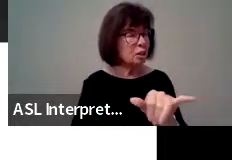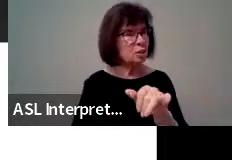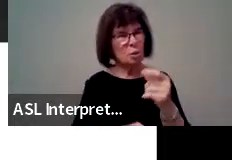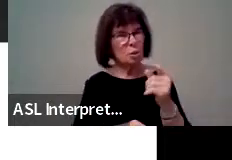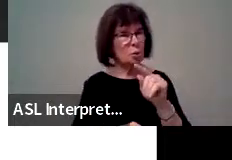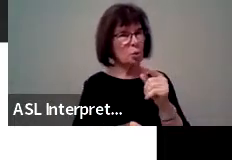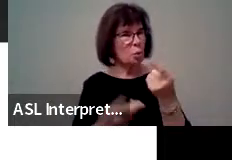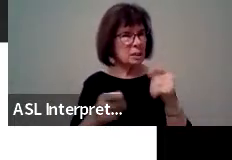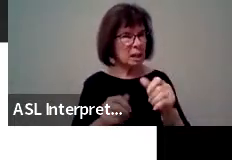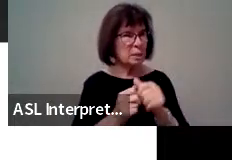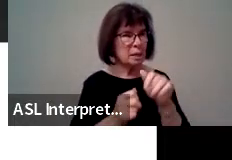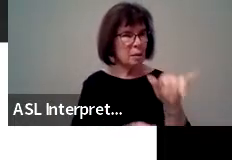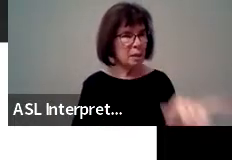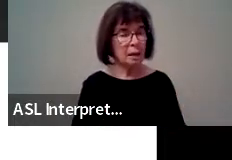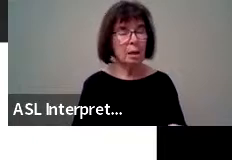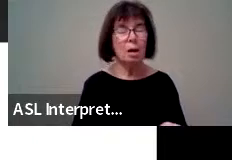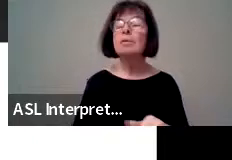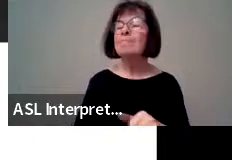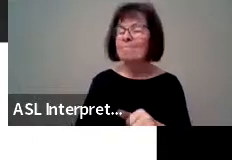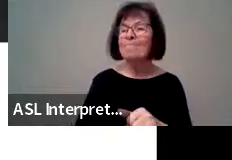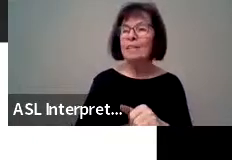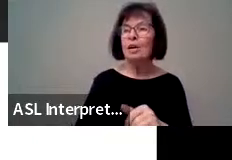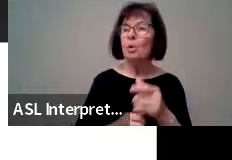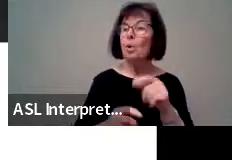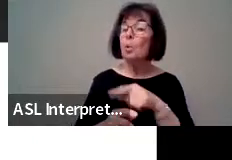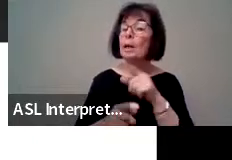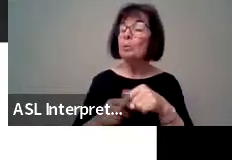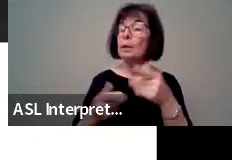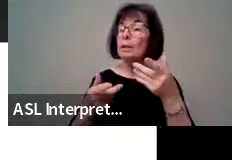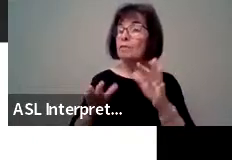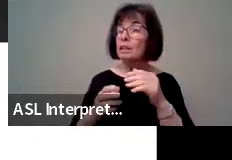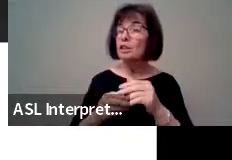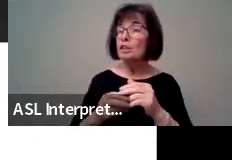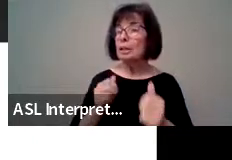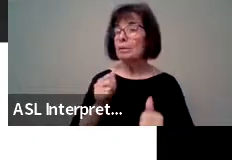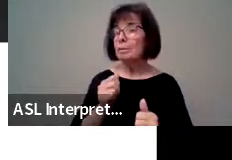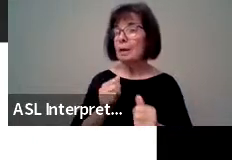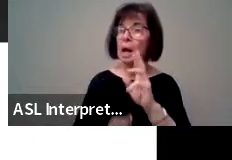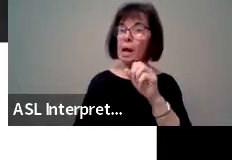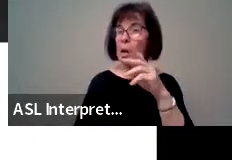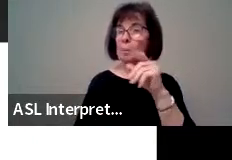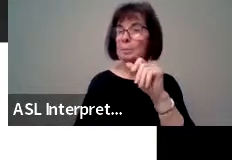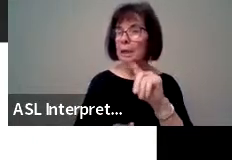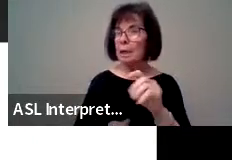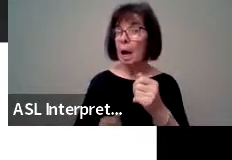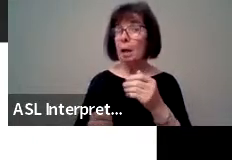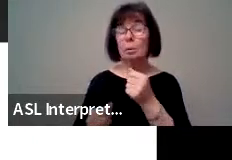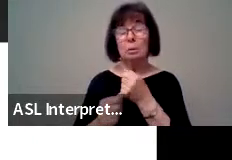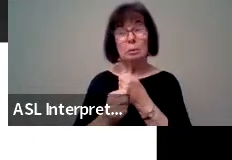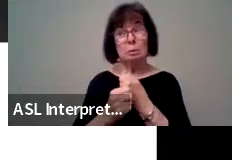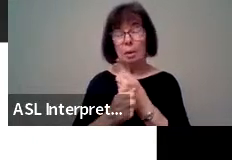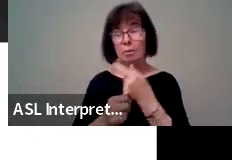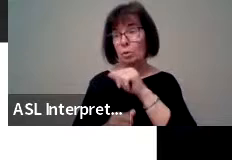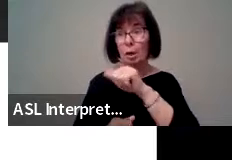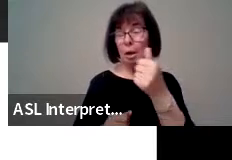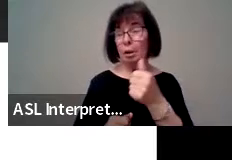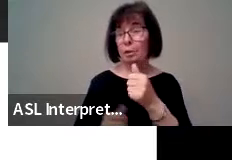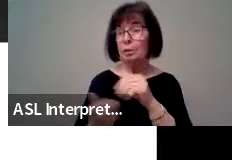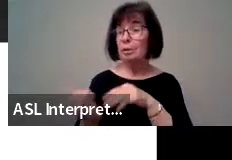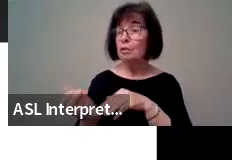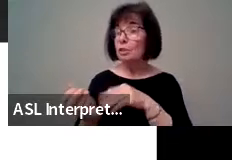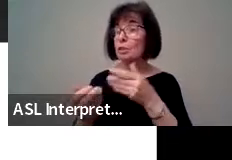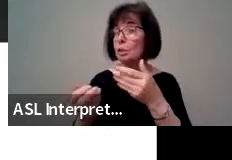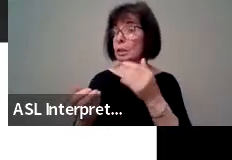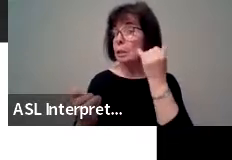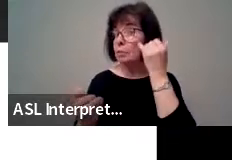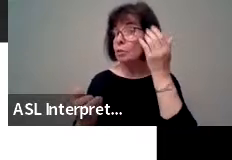the update, I would love also for some of the other physicians on the call who've been dealing with these issues, if they have opinions they want to